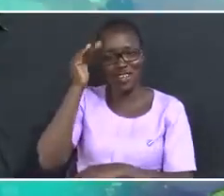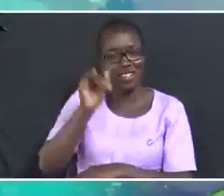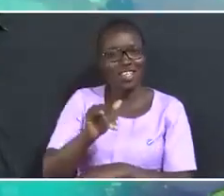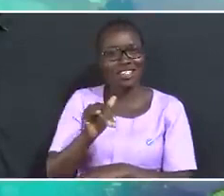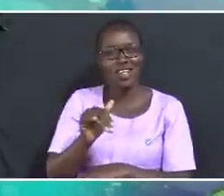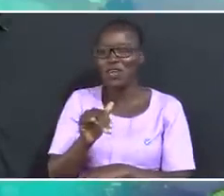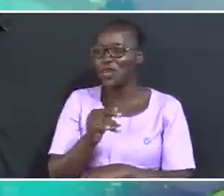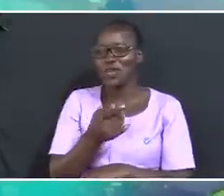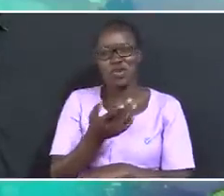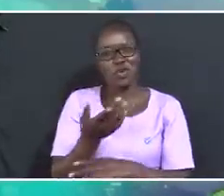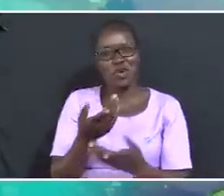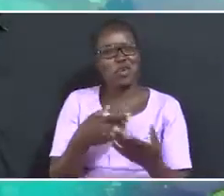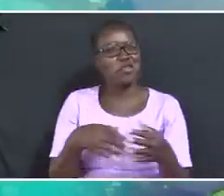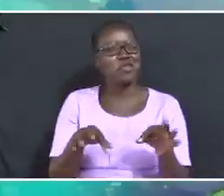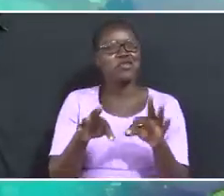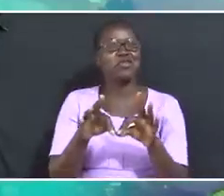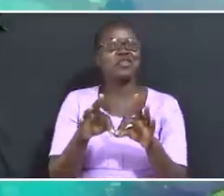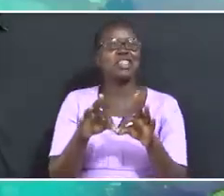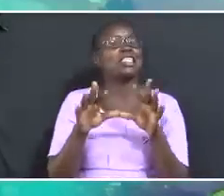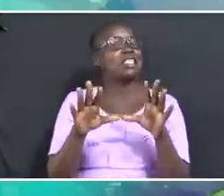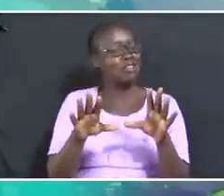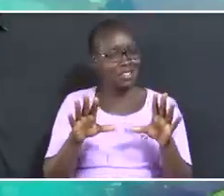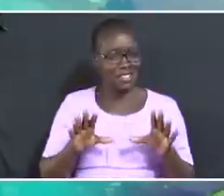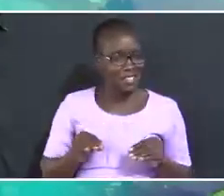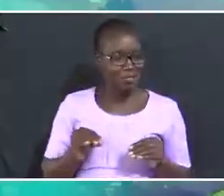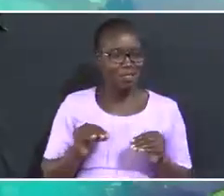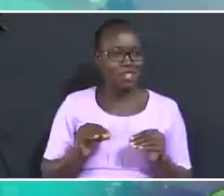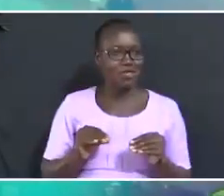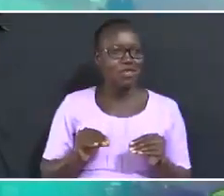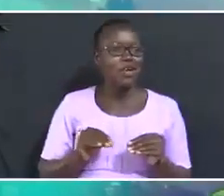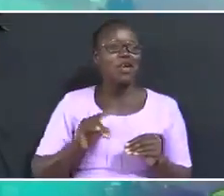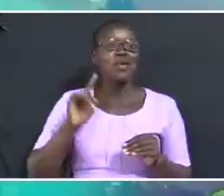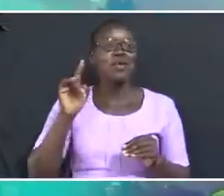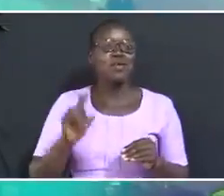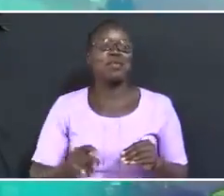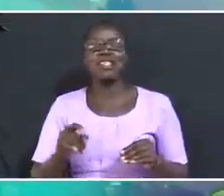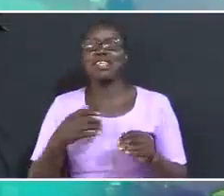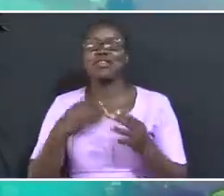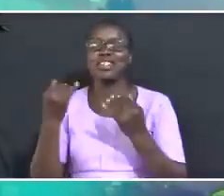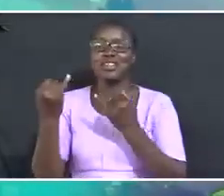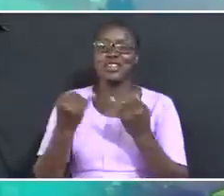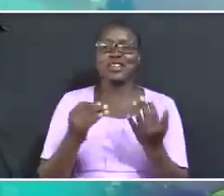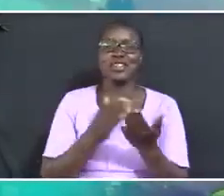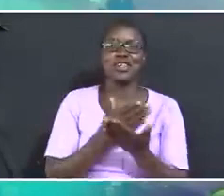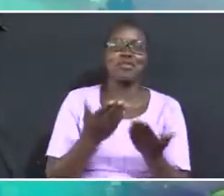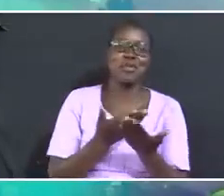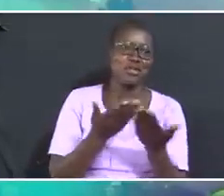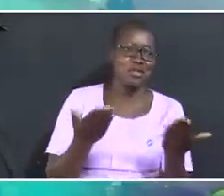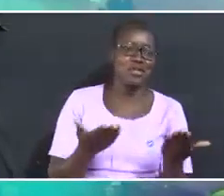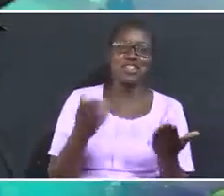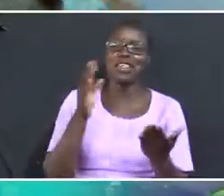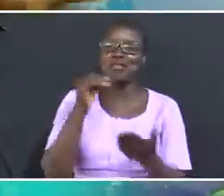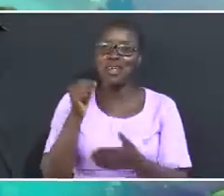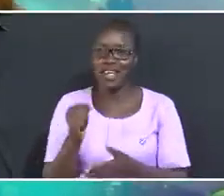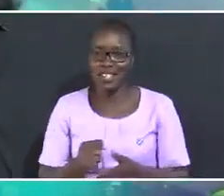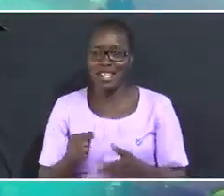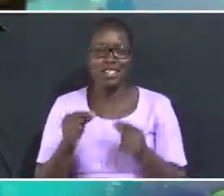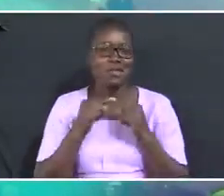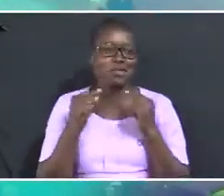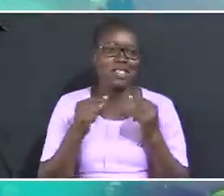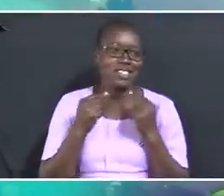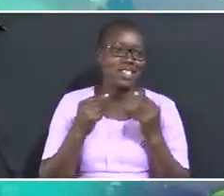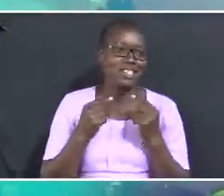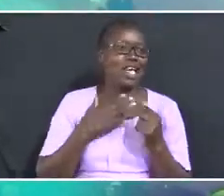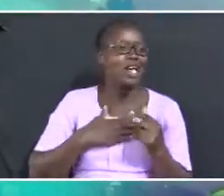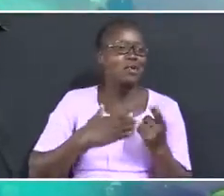field is so receptive. It must have even introduced it to some of you, some elders, the pastors, and